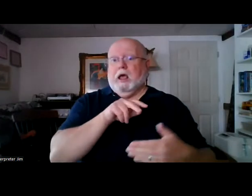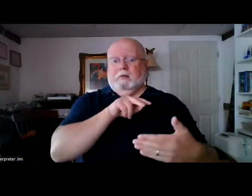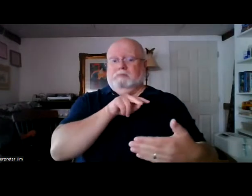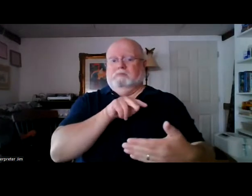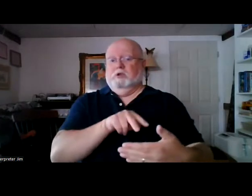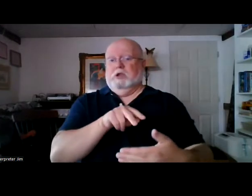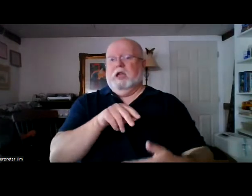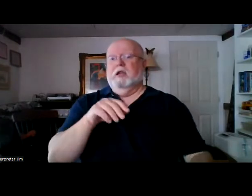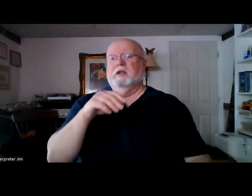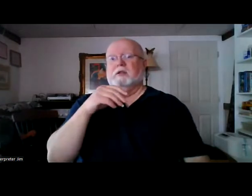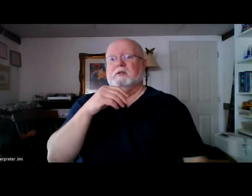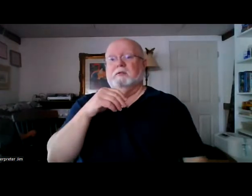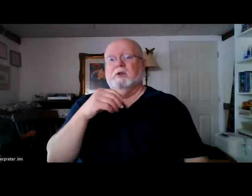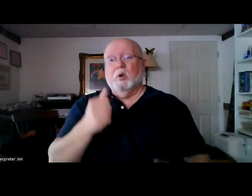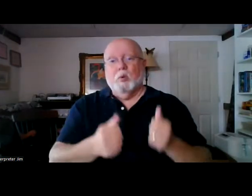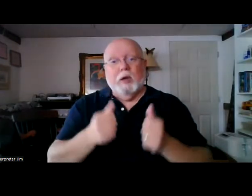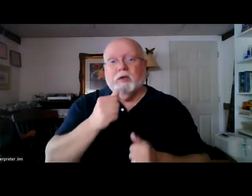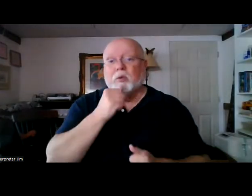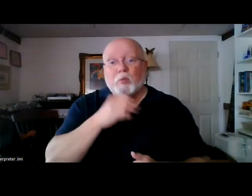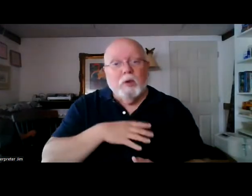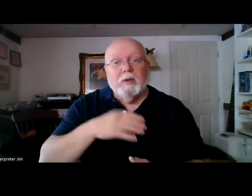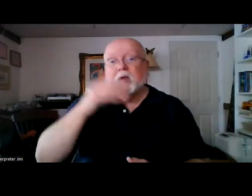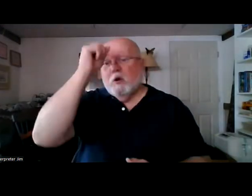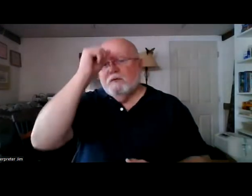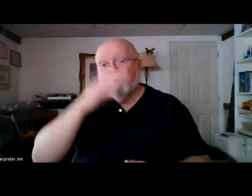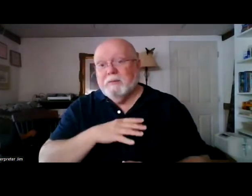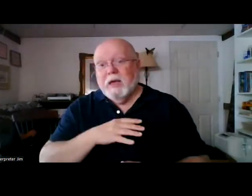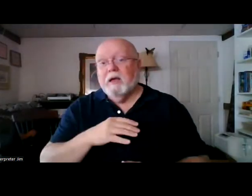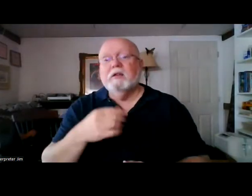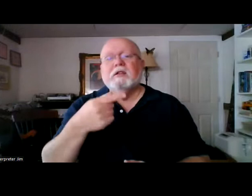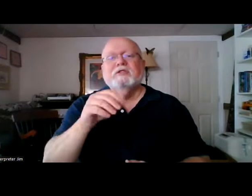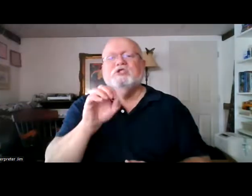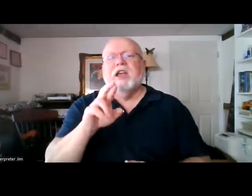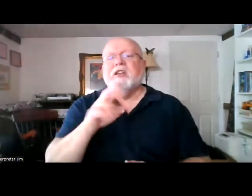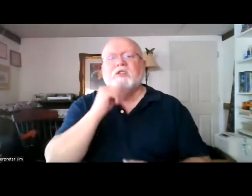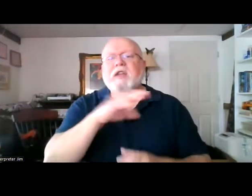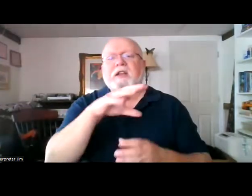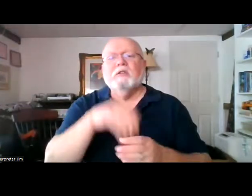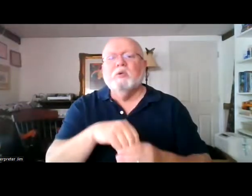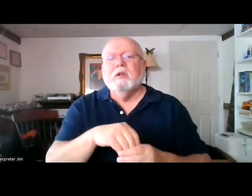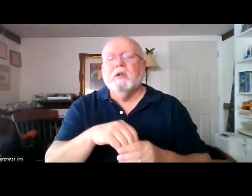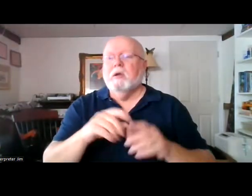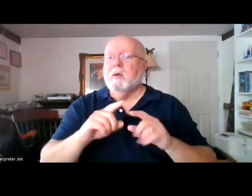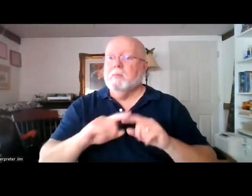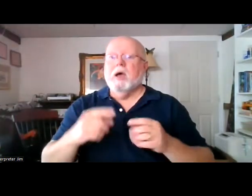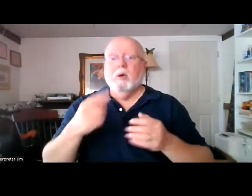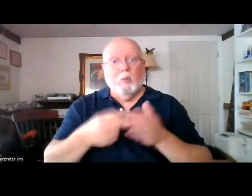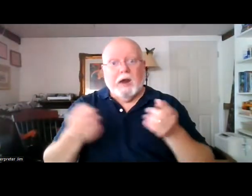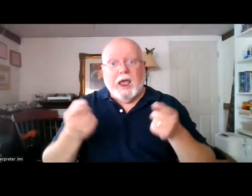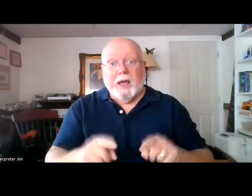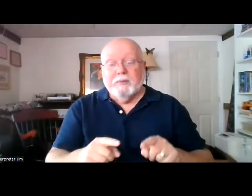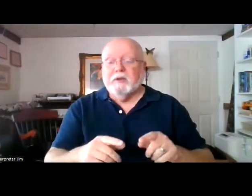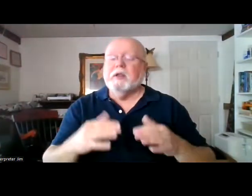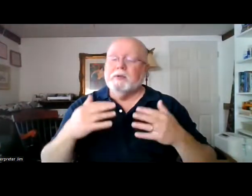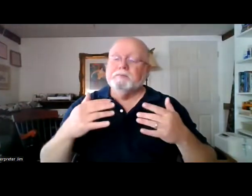other issues, co-occurring psychiatric issues, or just other factors. And the issue of female gender just kind of jumped out. It was really